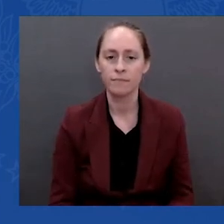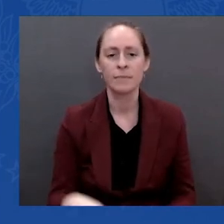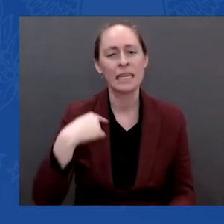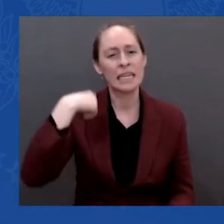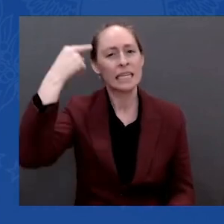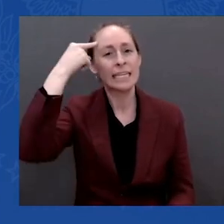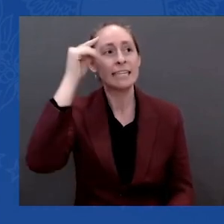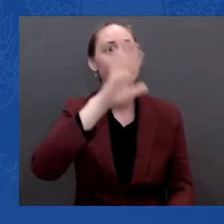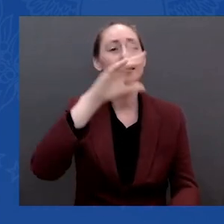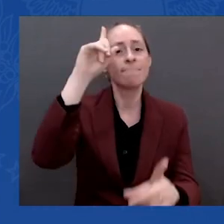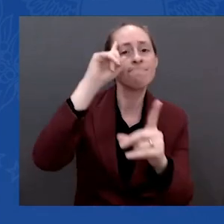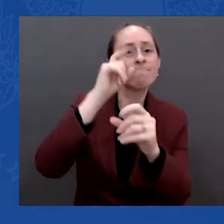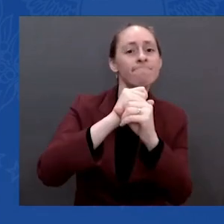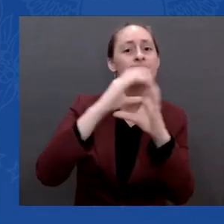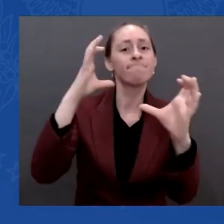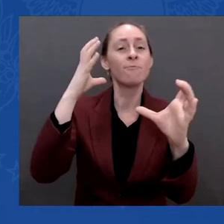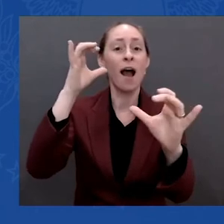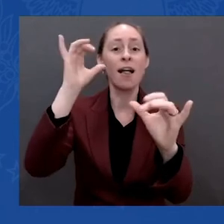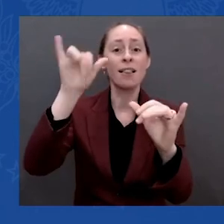where the rest of the world has arrived.